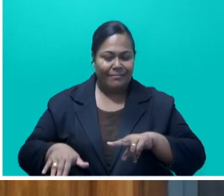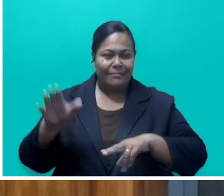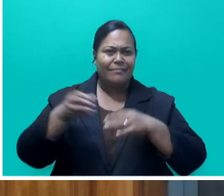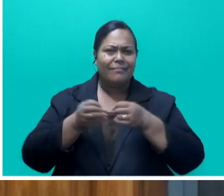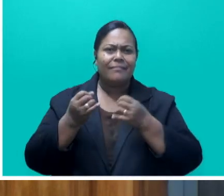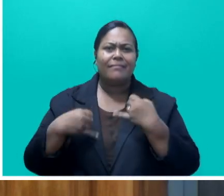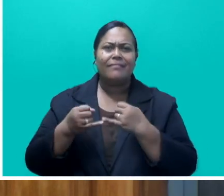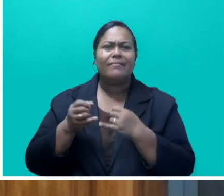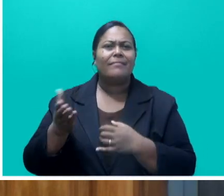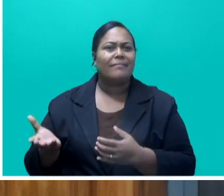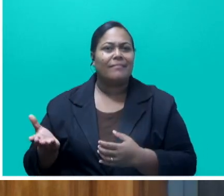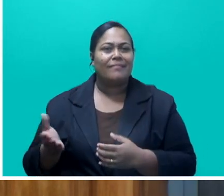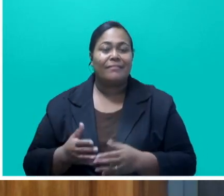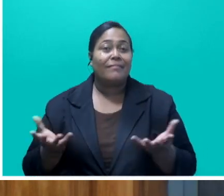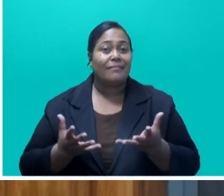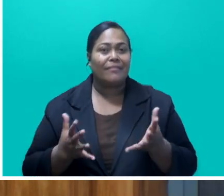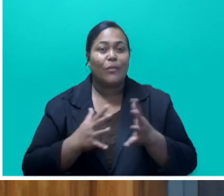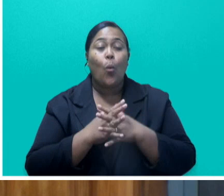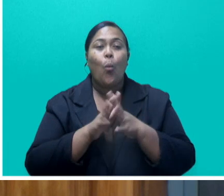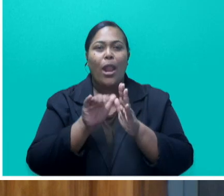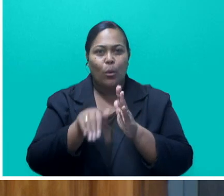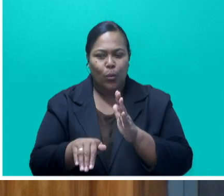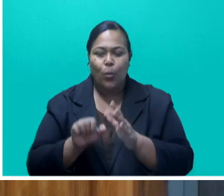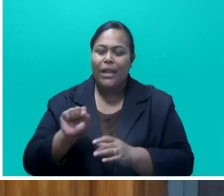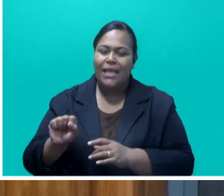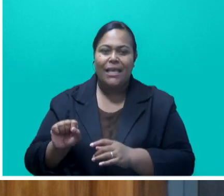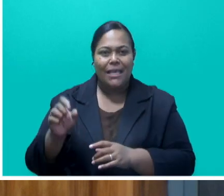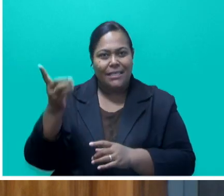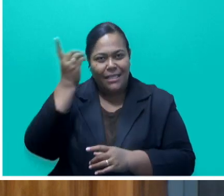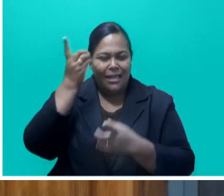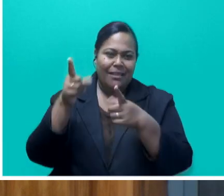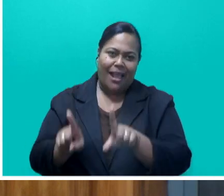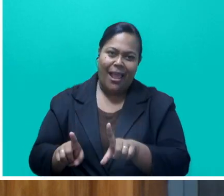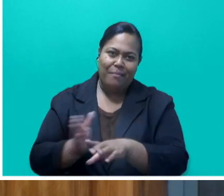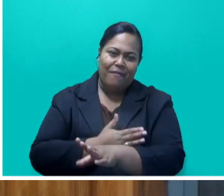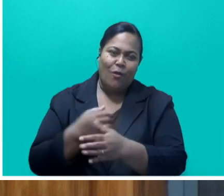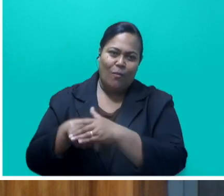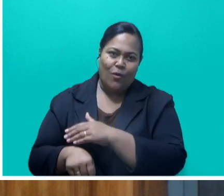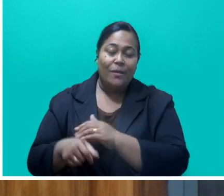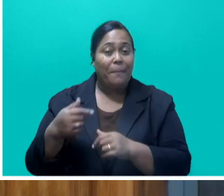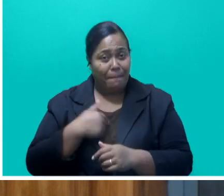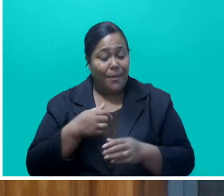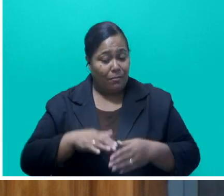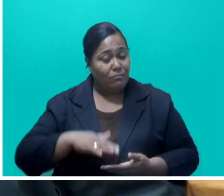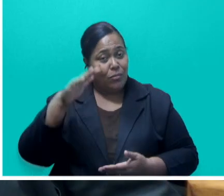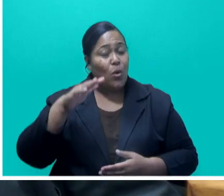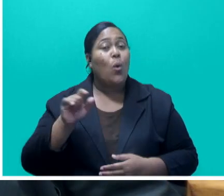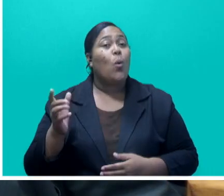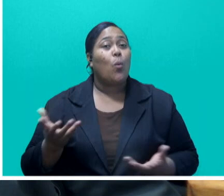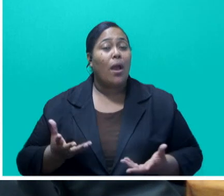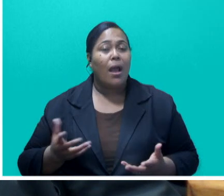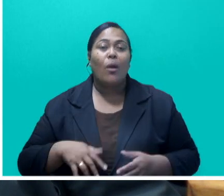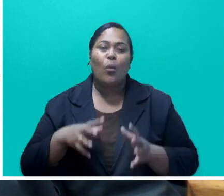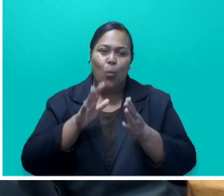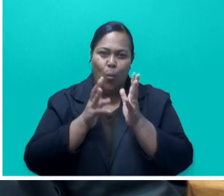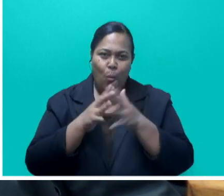at Wailuku when his dad passed away even before he was born. I grew up in Wailuku and attended the St. John's Anglican Primary